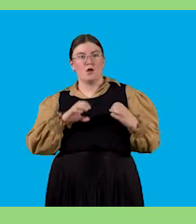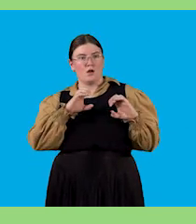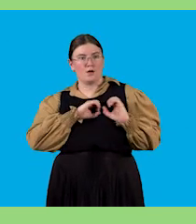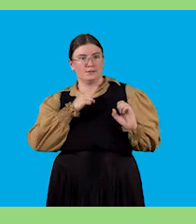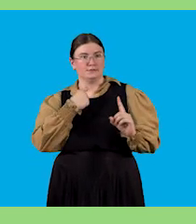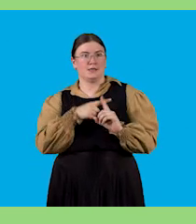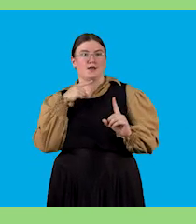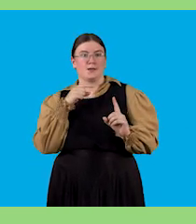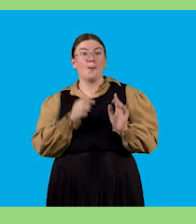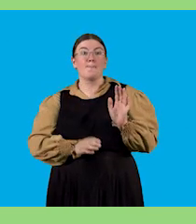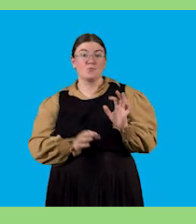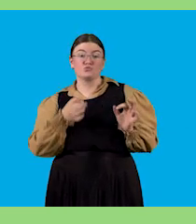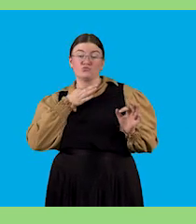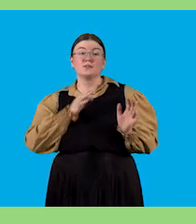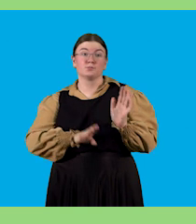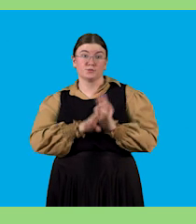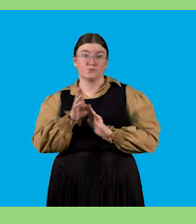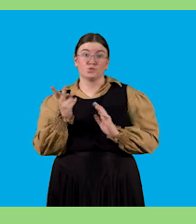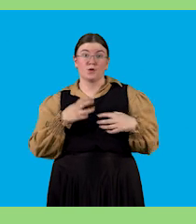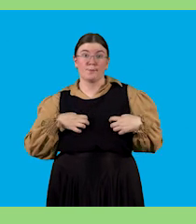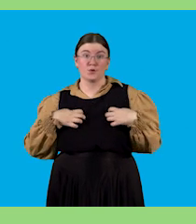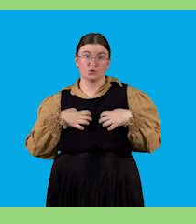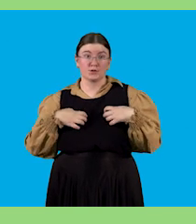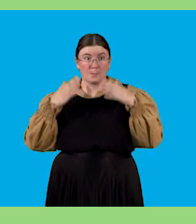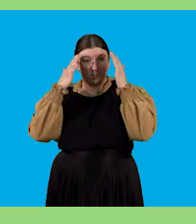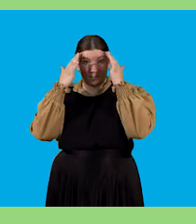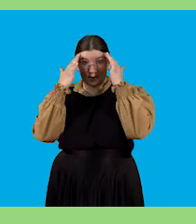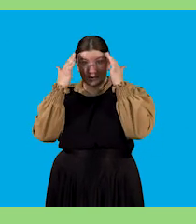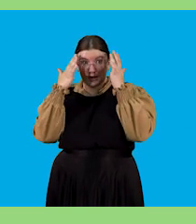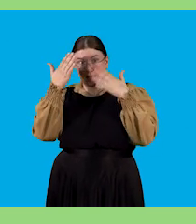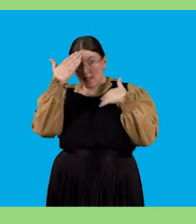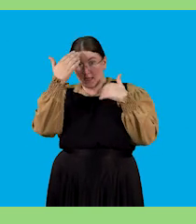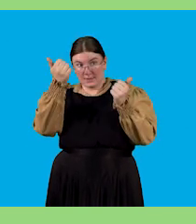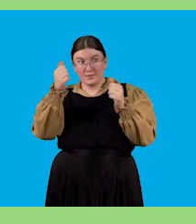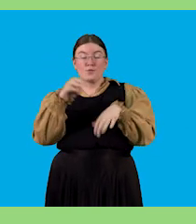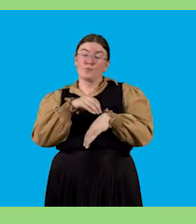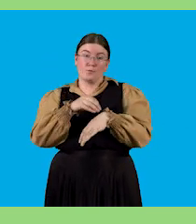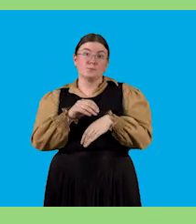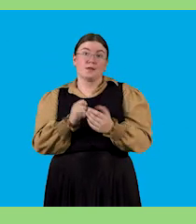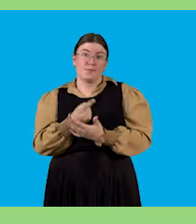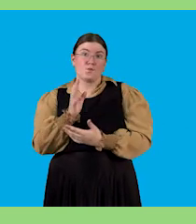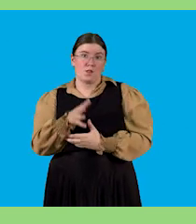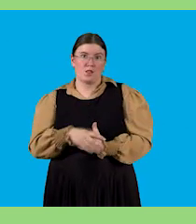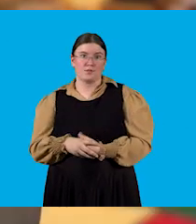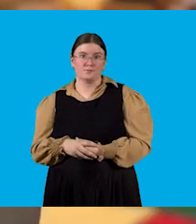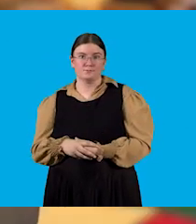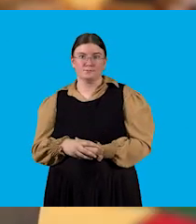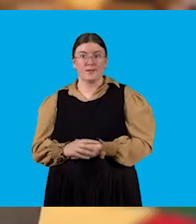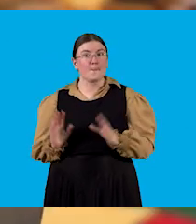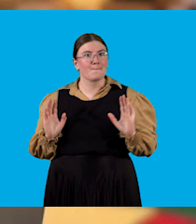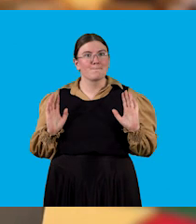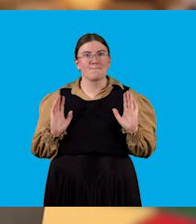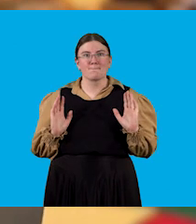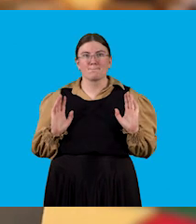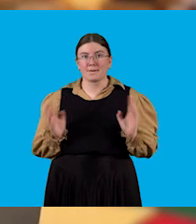and you will have a variety of emotional and mental health issues. That is